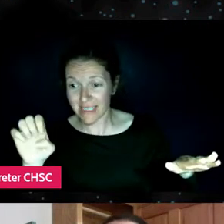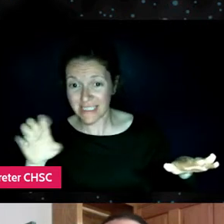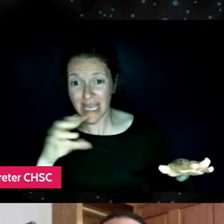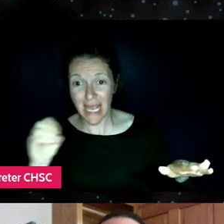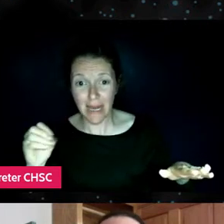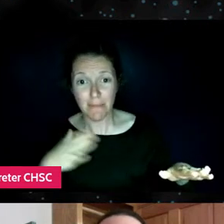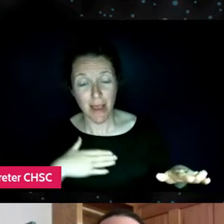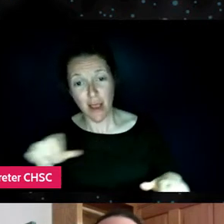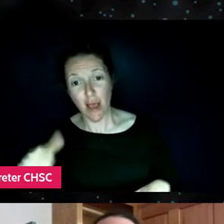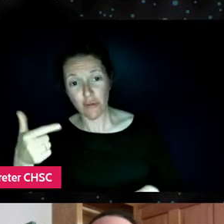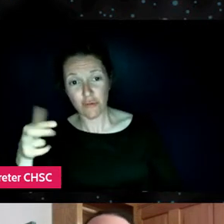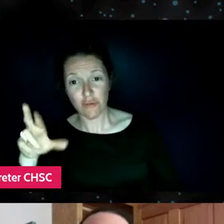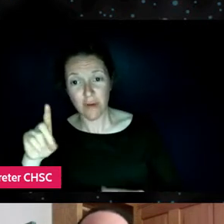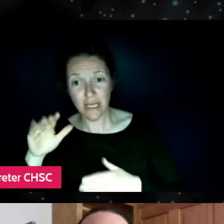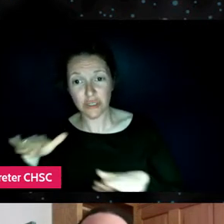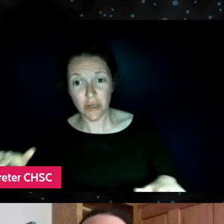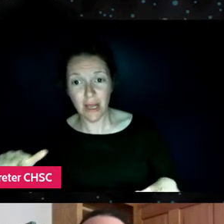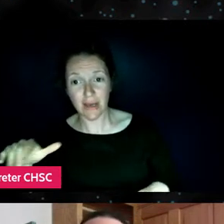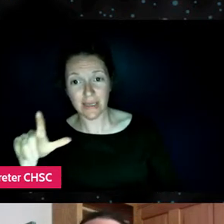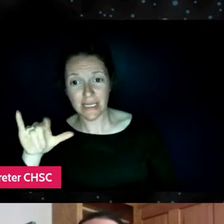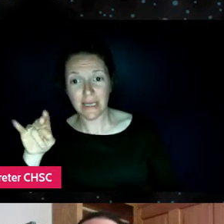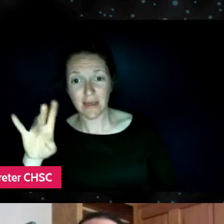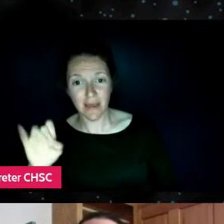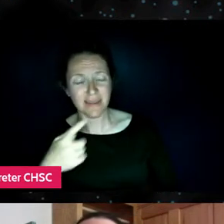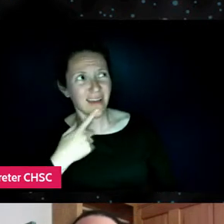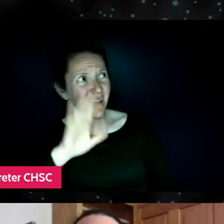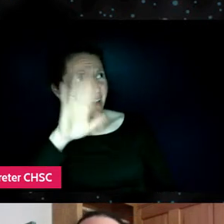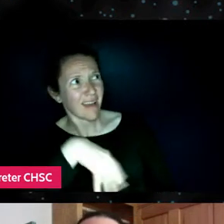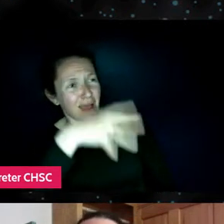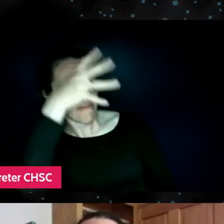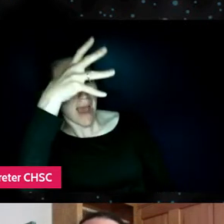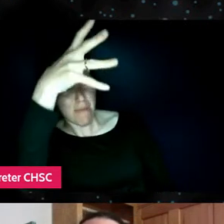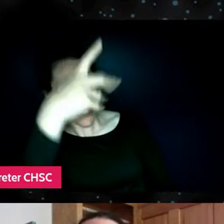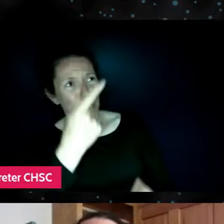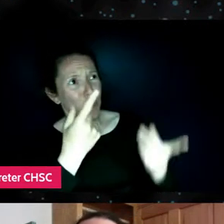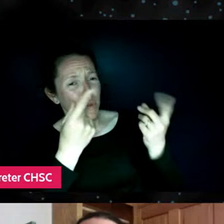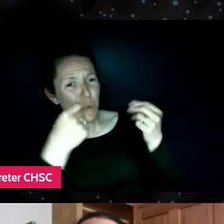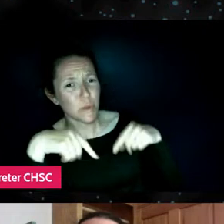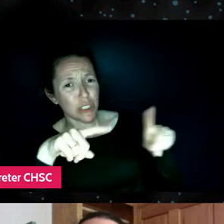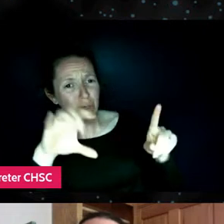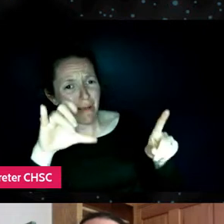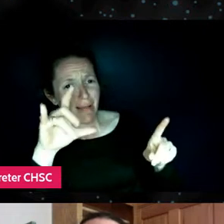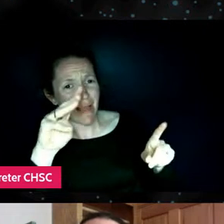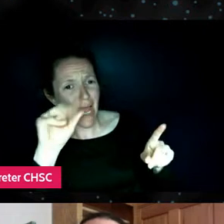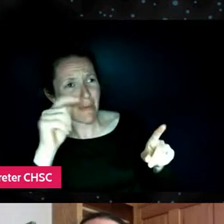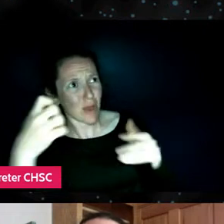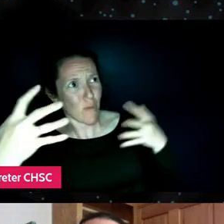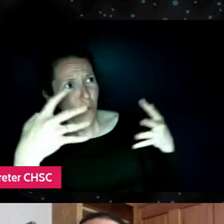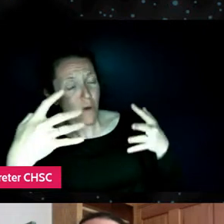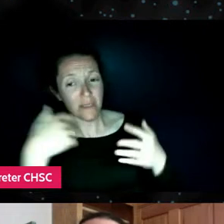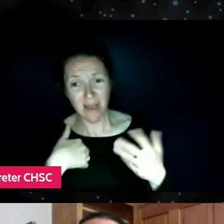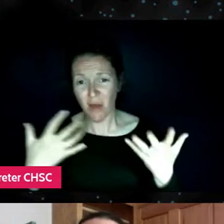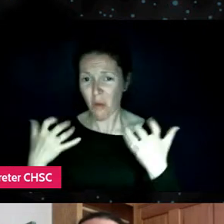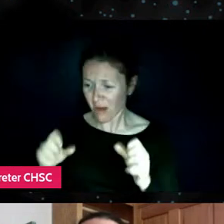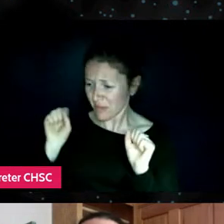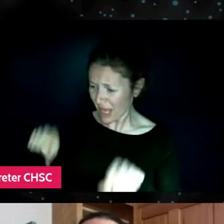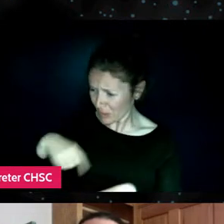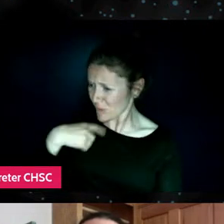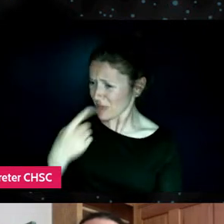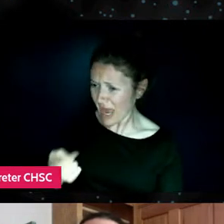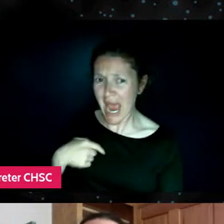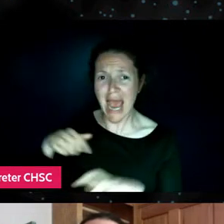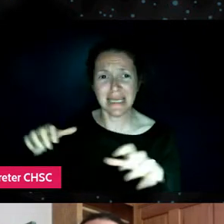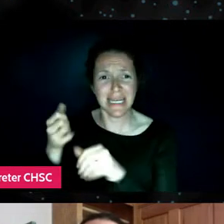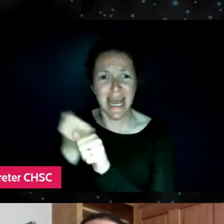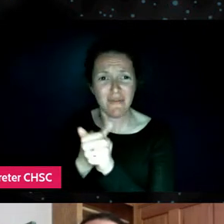say, "Papa, what did you do during the climate wars?" And I want to be able to say, I did